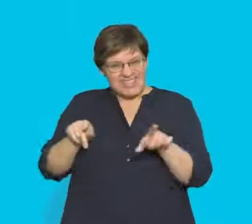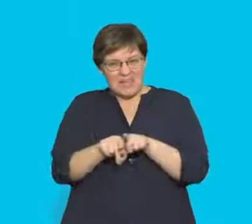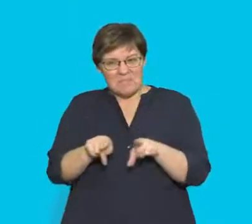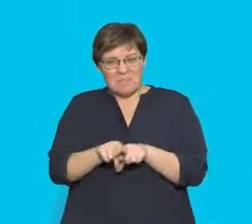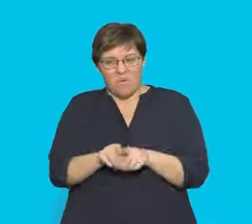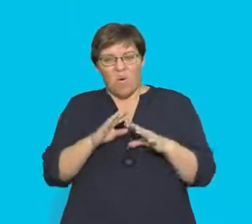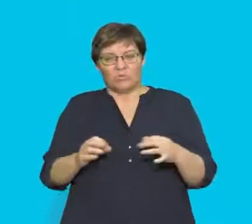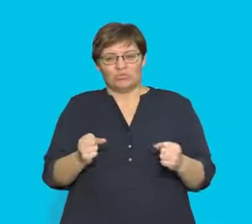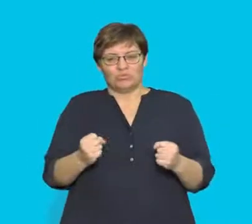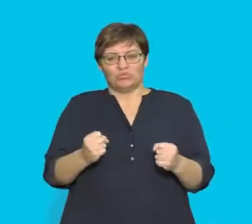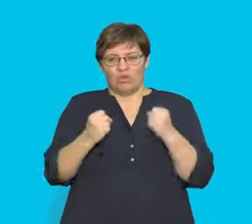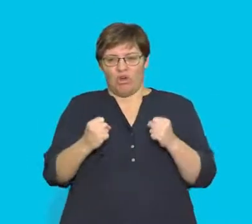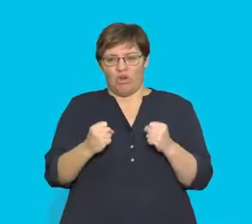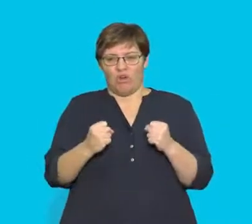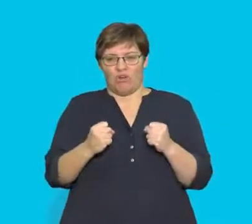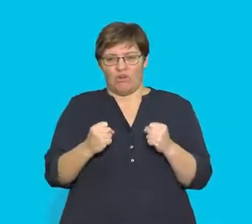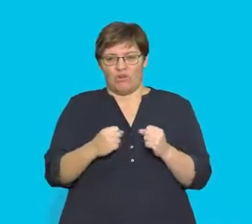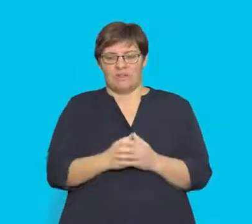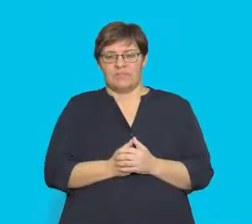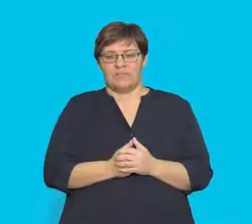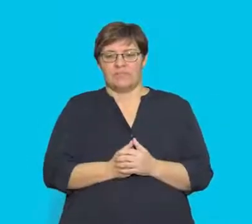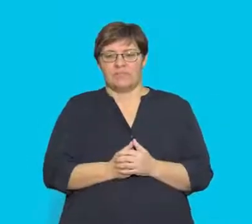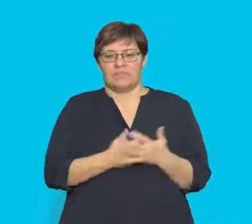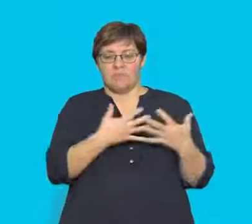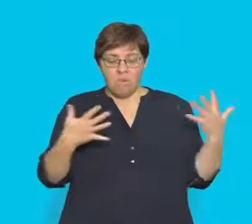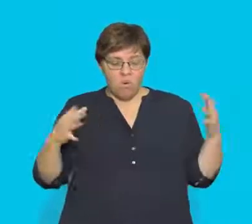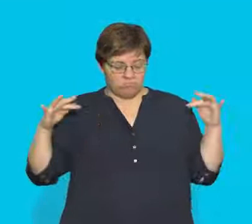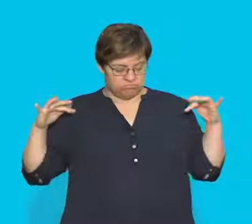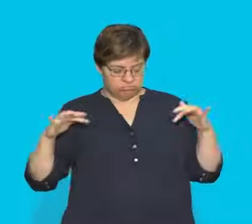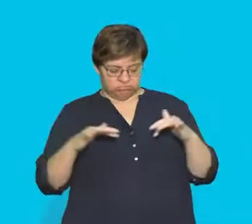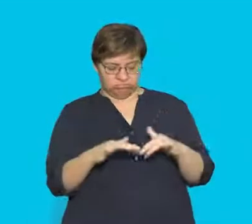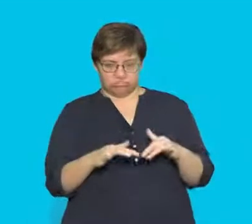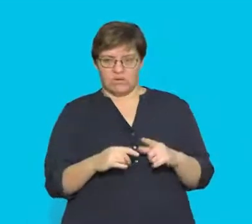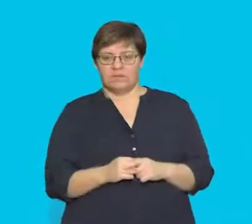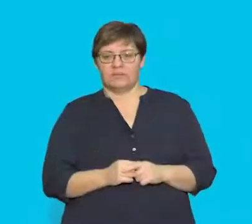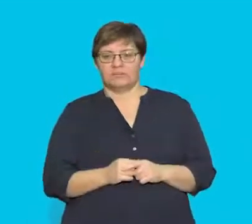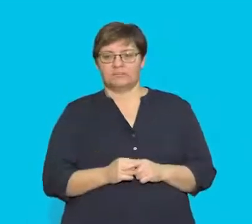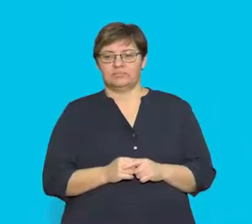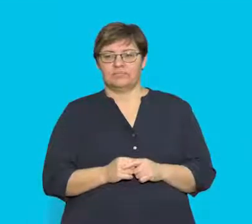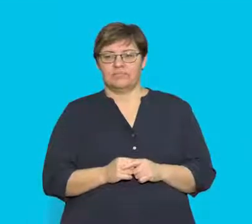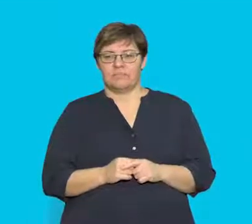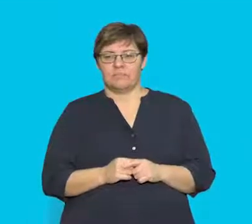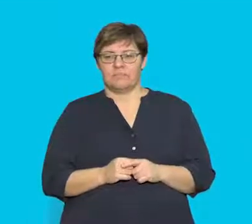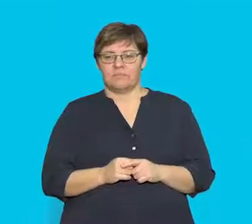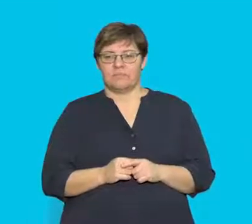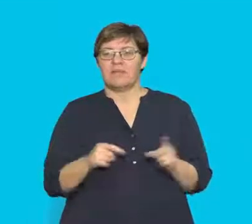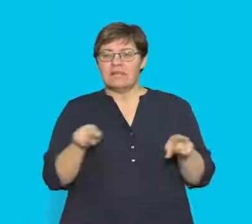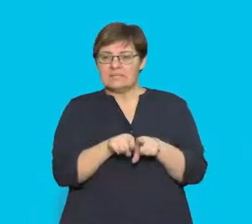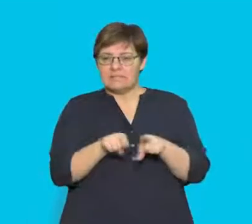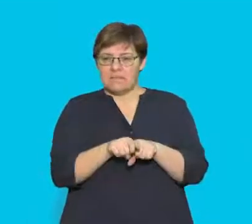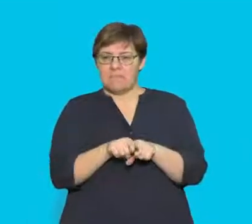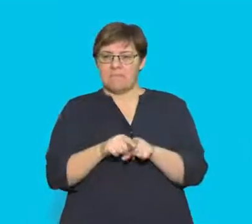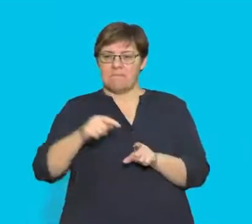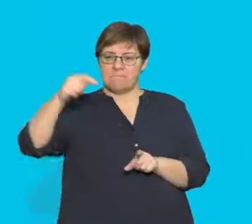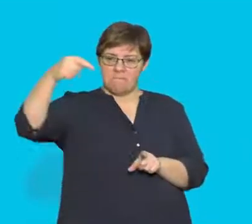a stronger field in the middle here. More of those compass needles are kind of pointing in the